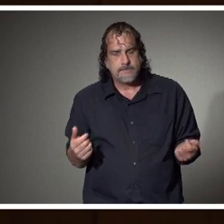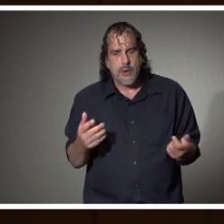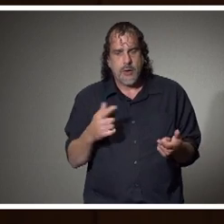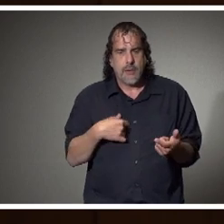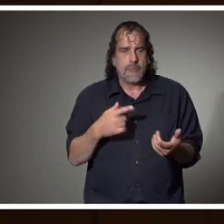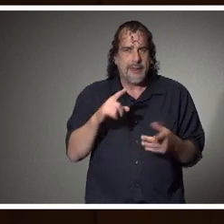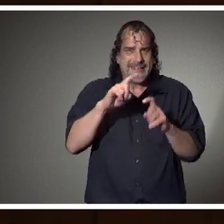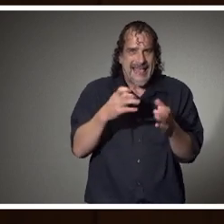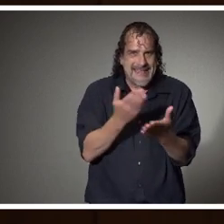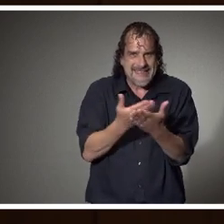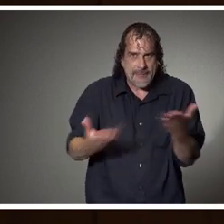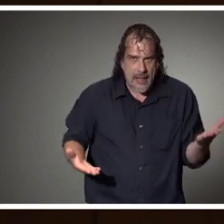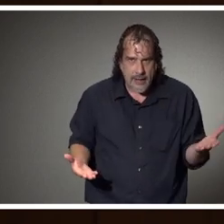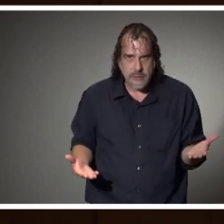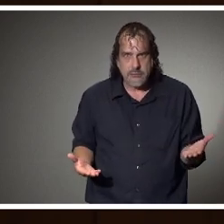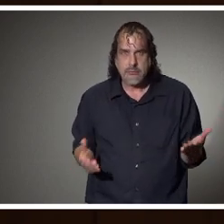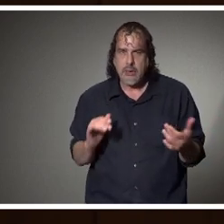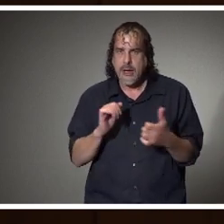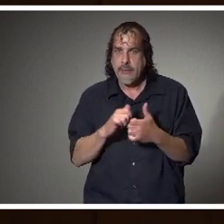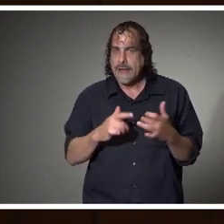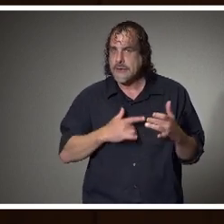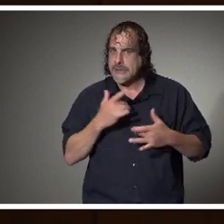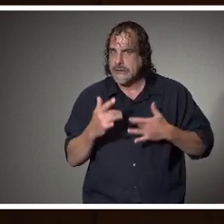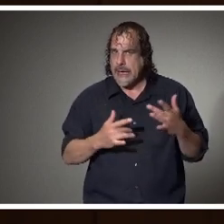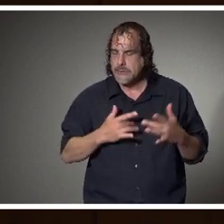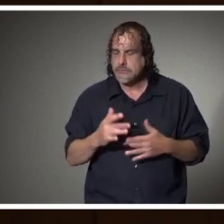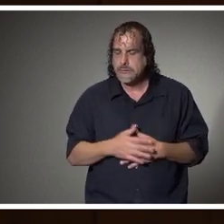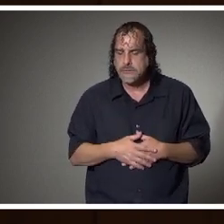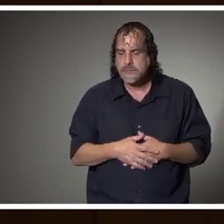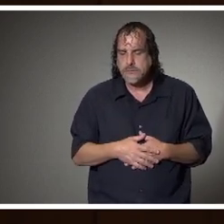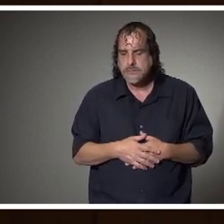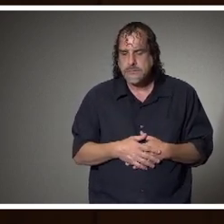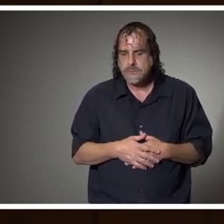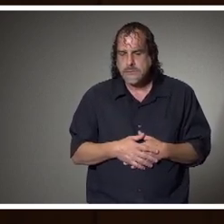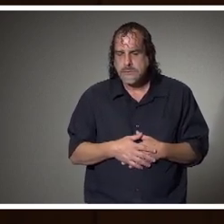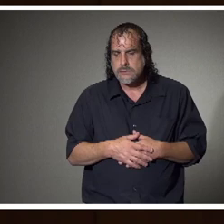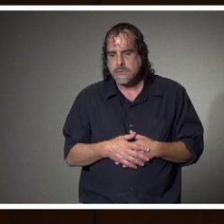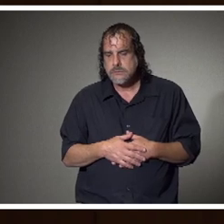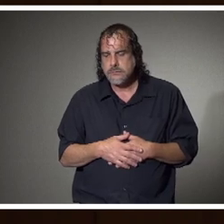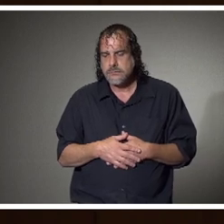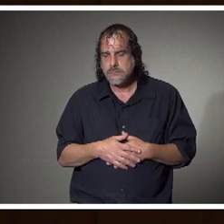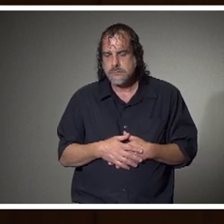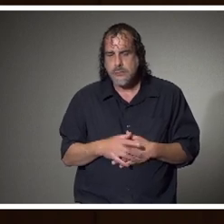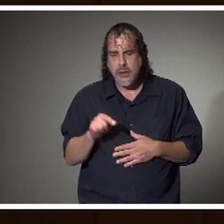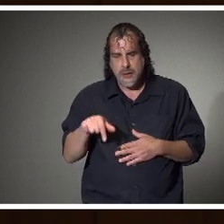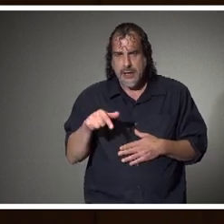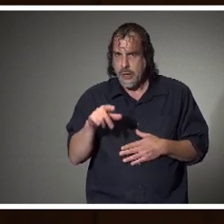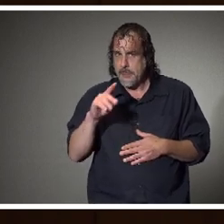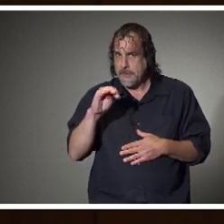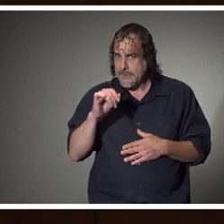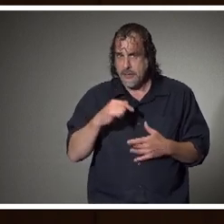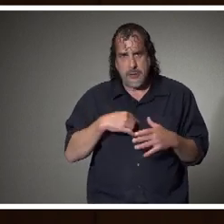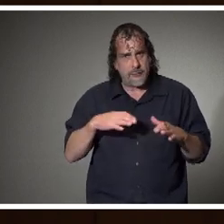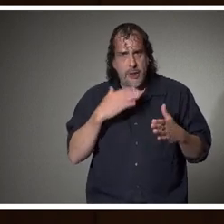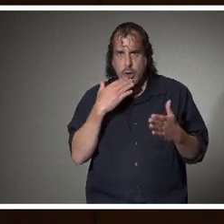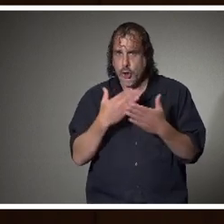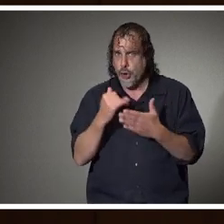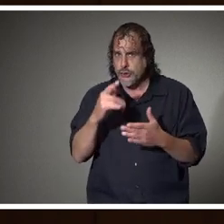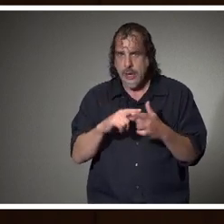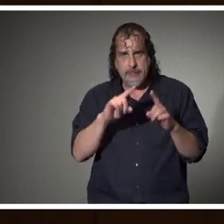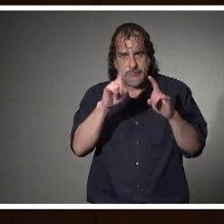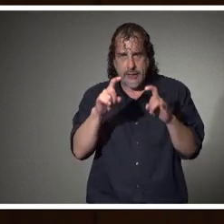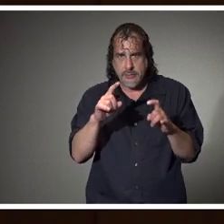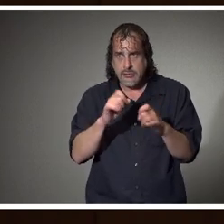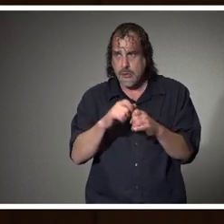supplies, and that's really going to be very exciting. You know, we've done a really great job in Mississippi testing. We've gotten a lot of attention for